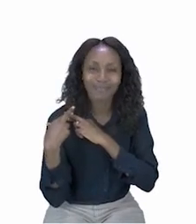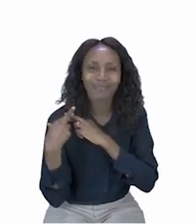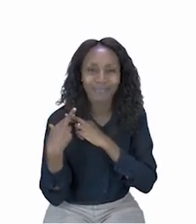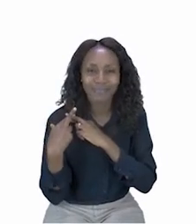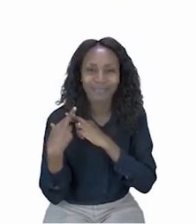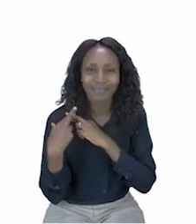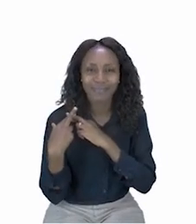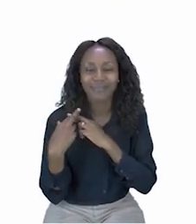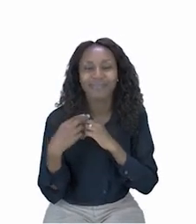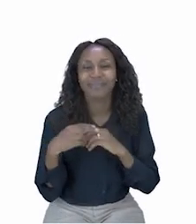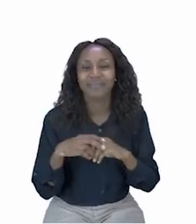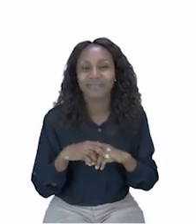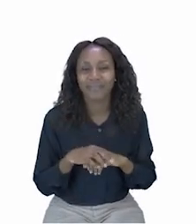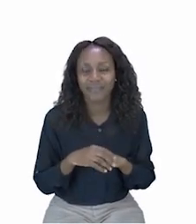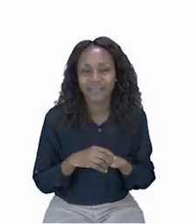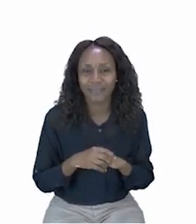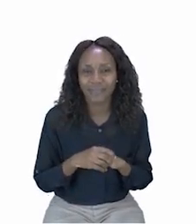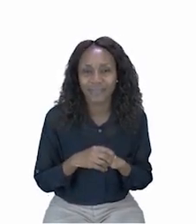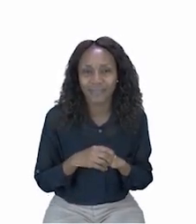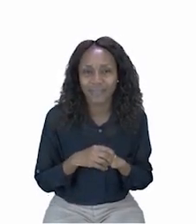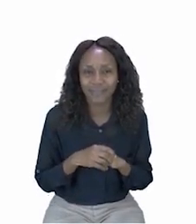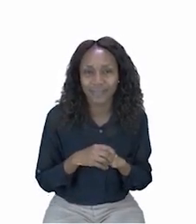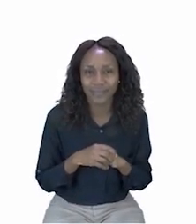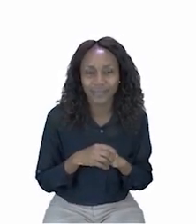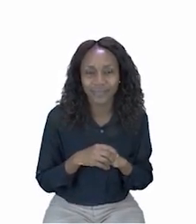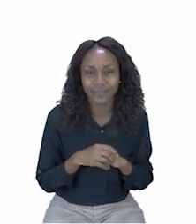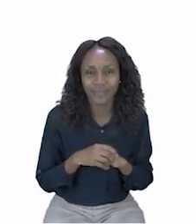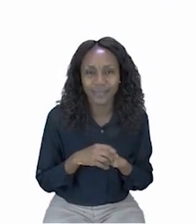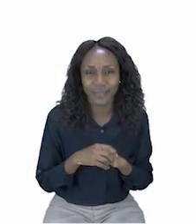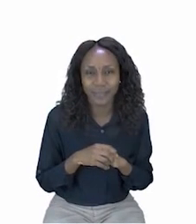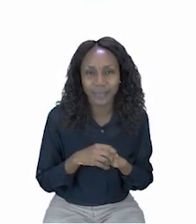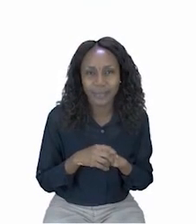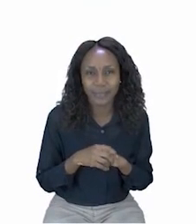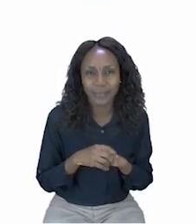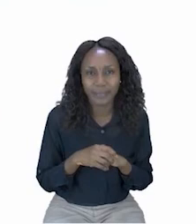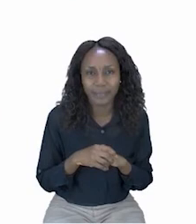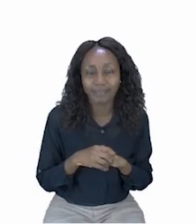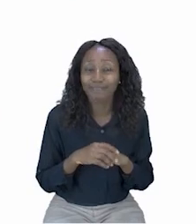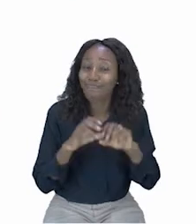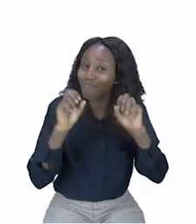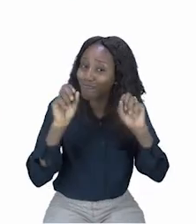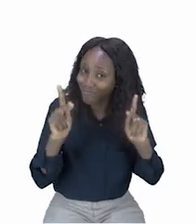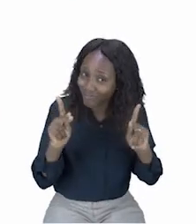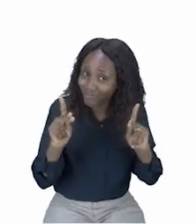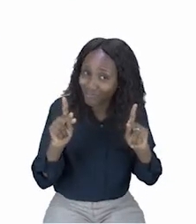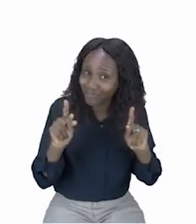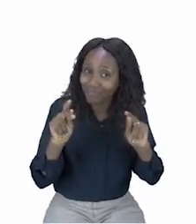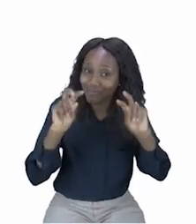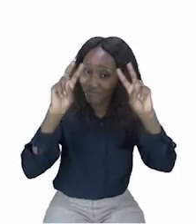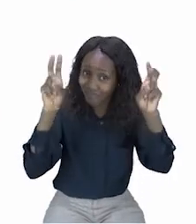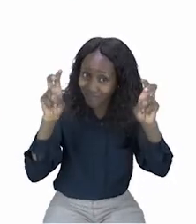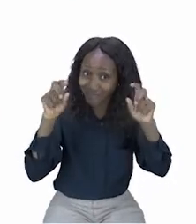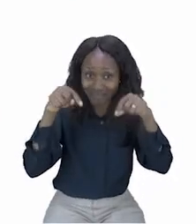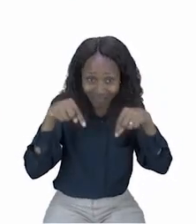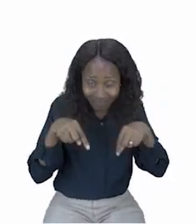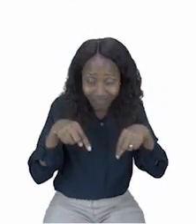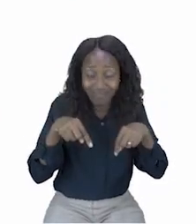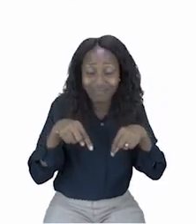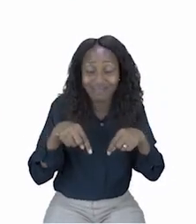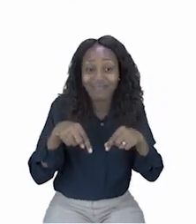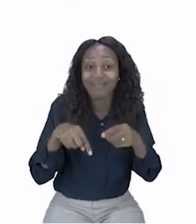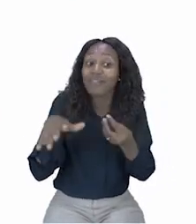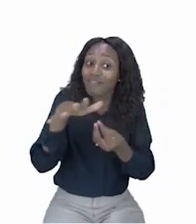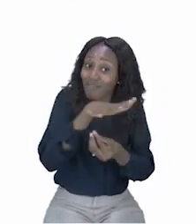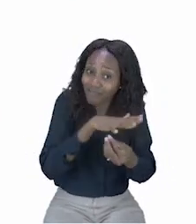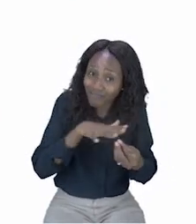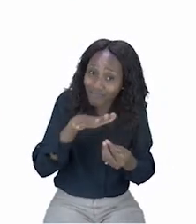Make sure that the hands are dry before you touch anything else. Well done. Our lesson today is about